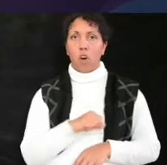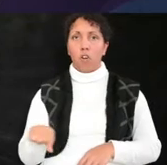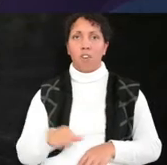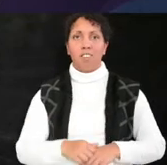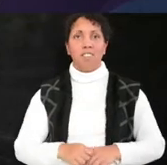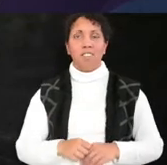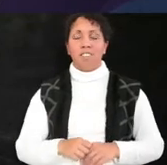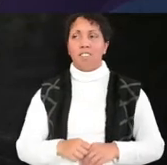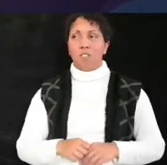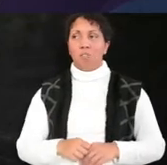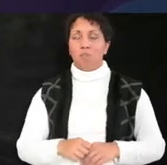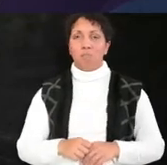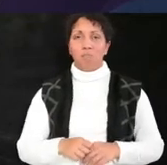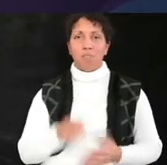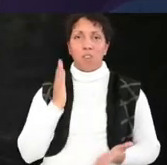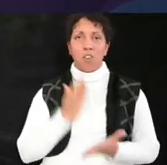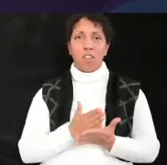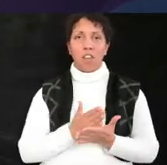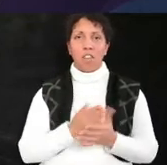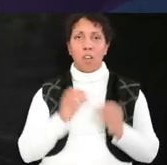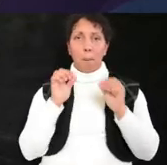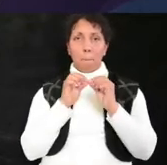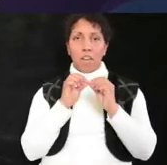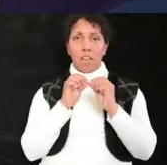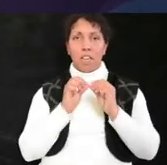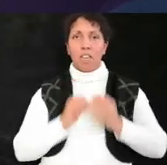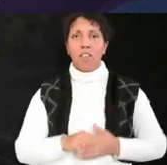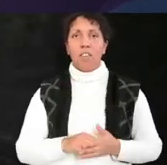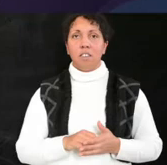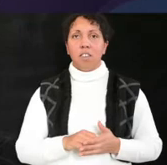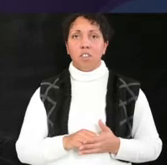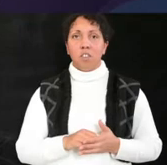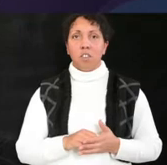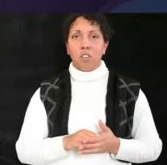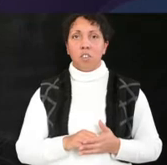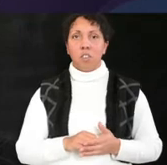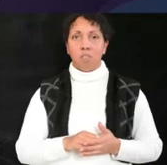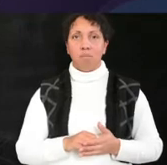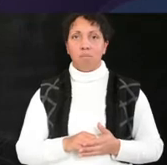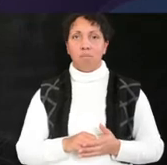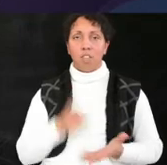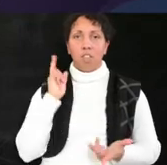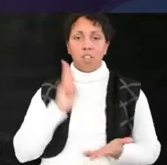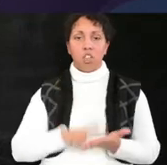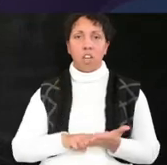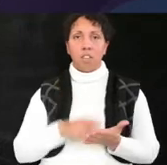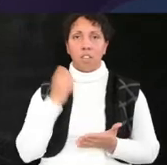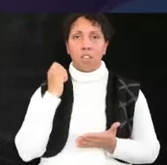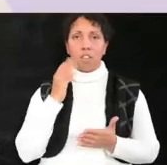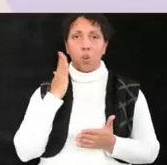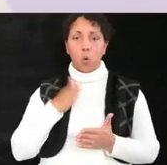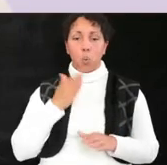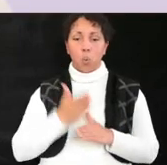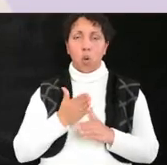the wrong answer. The correct answer was B. An independent reviewing officer checks that care workers are doing